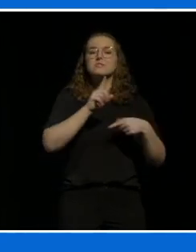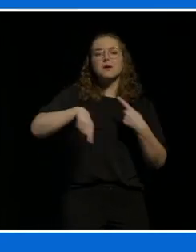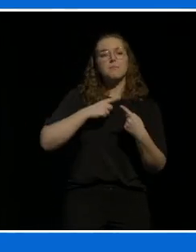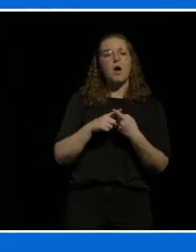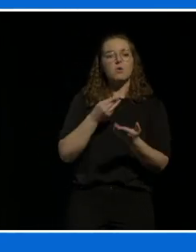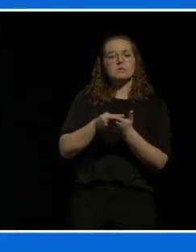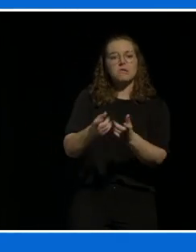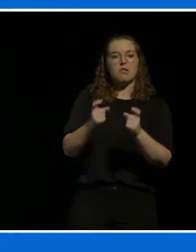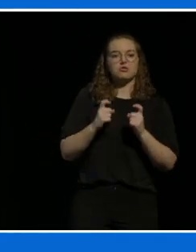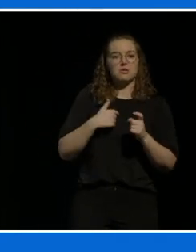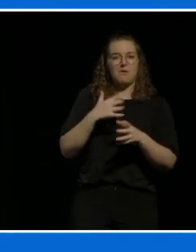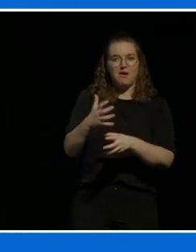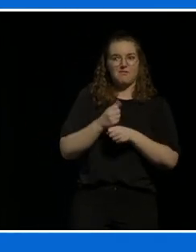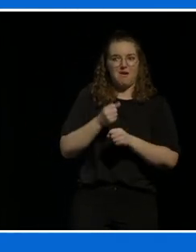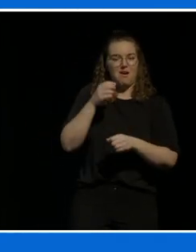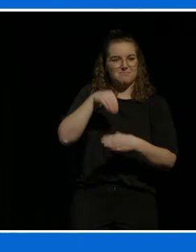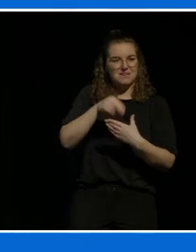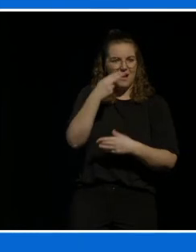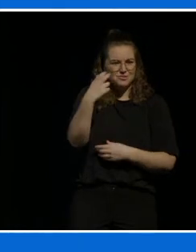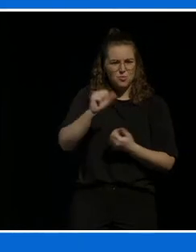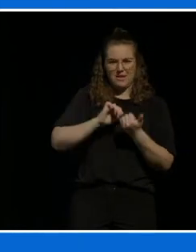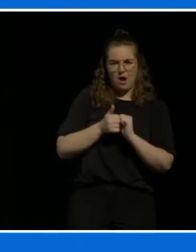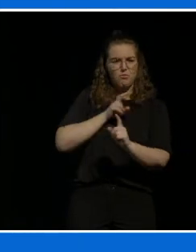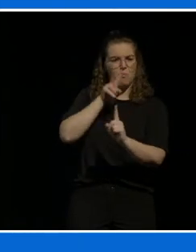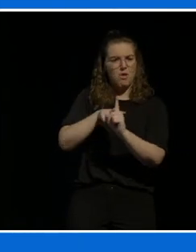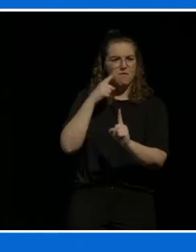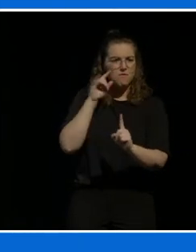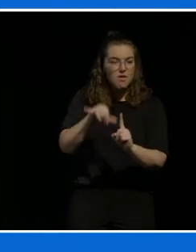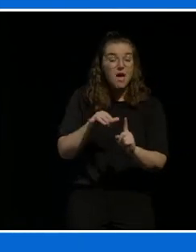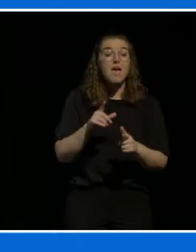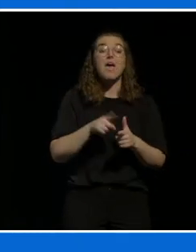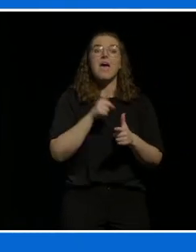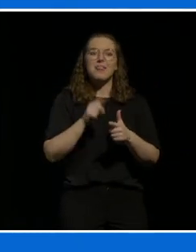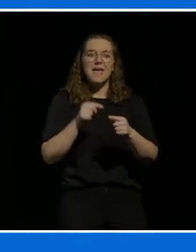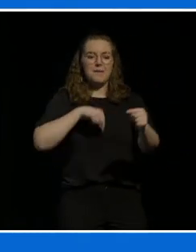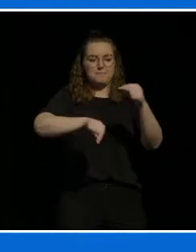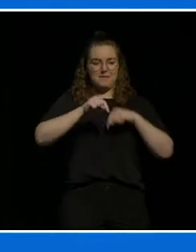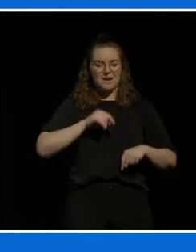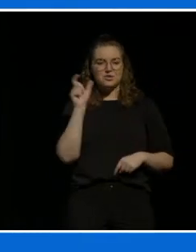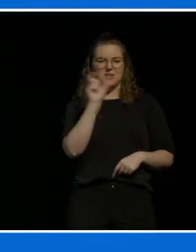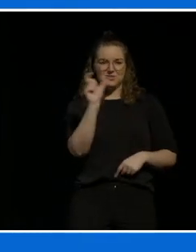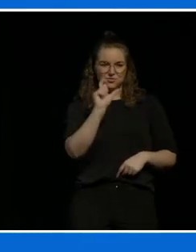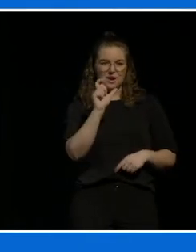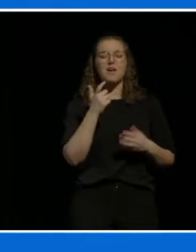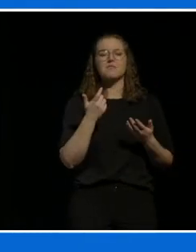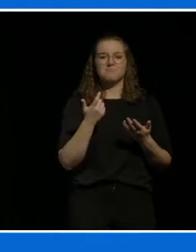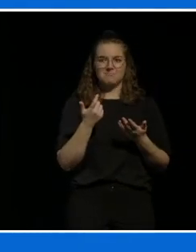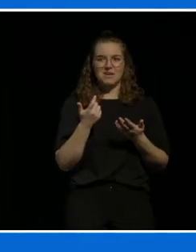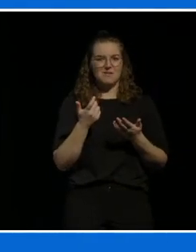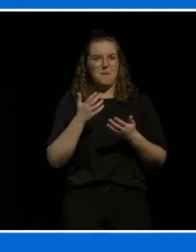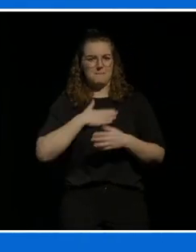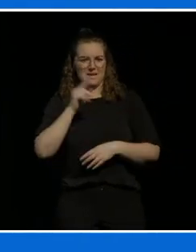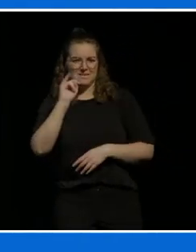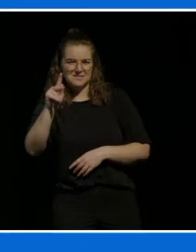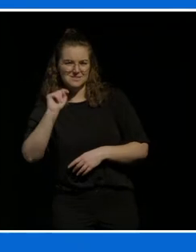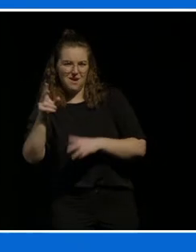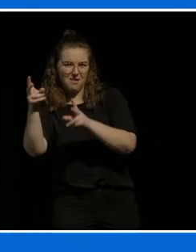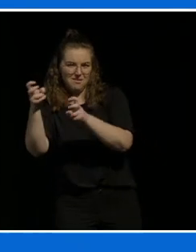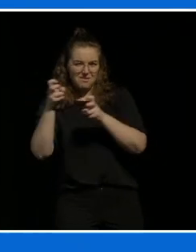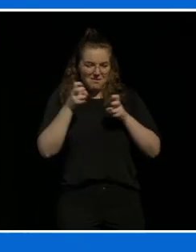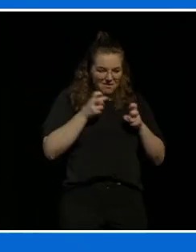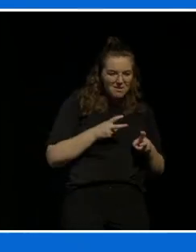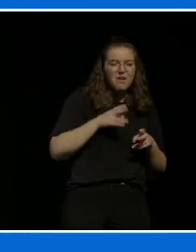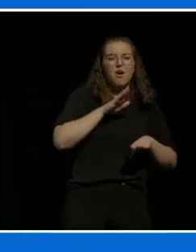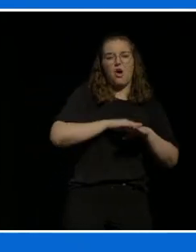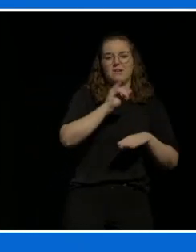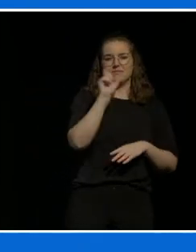that. And then I started going on kind of back to Instagram and taking the TikTok model of short form content onto there. But the way I try and minimize the